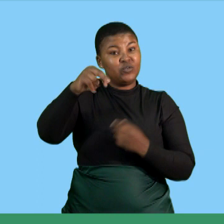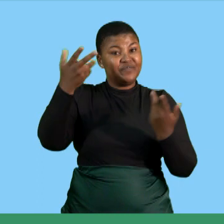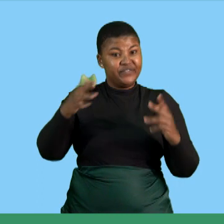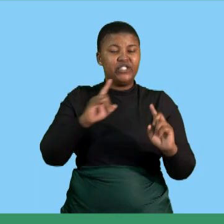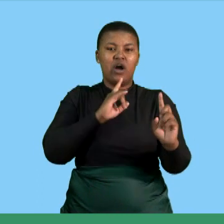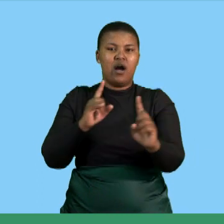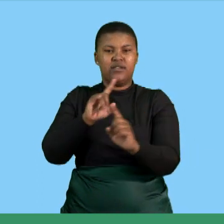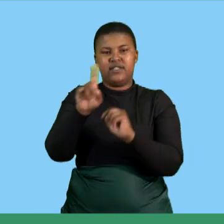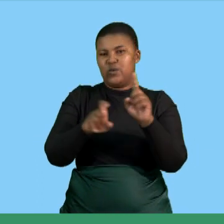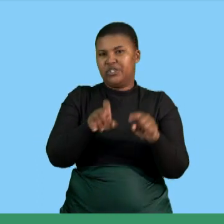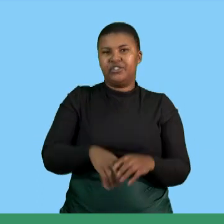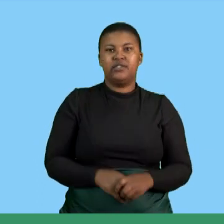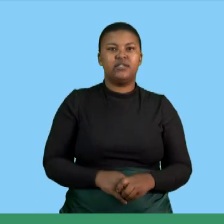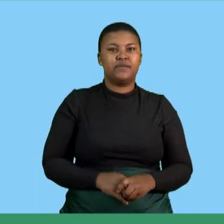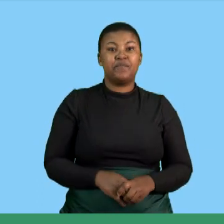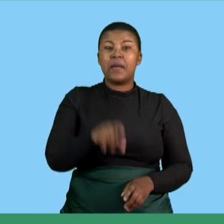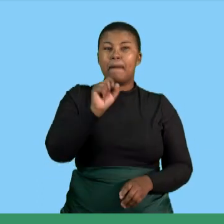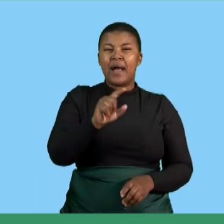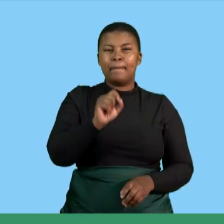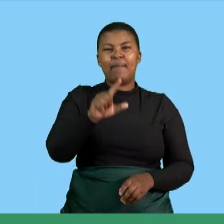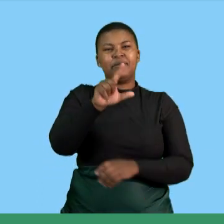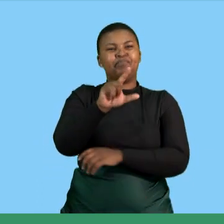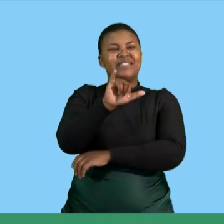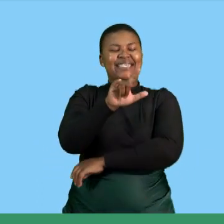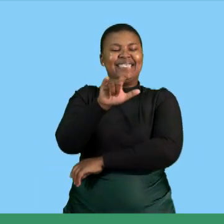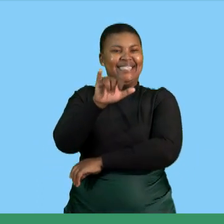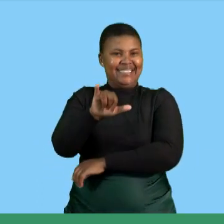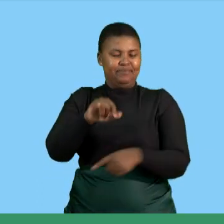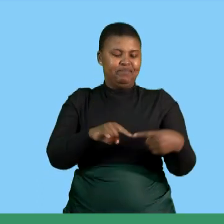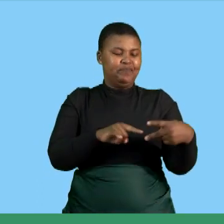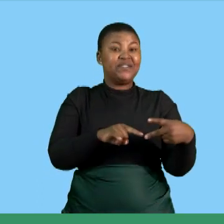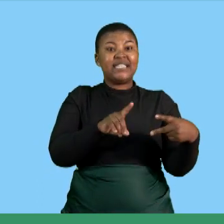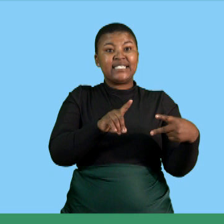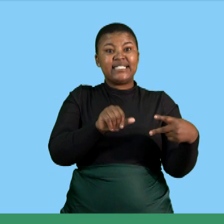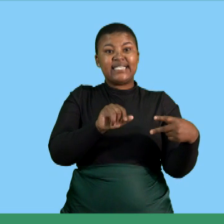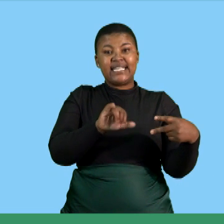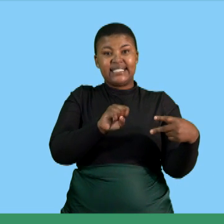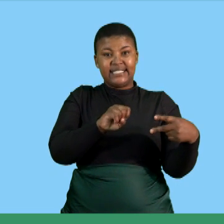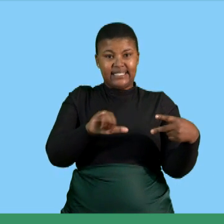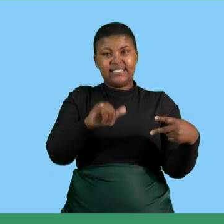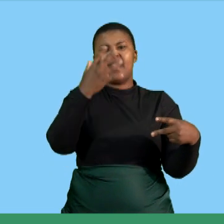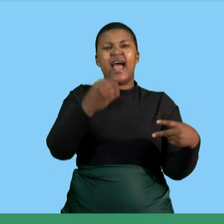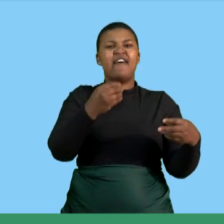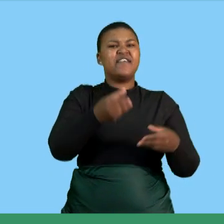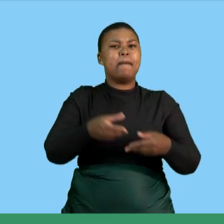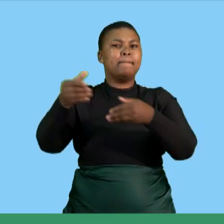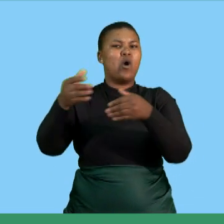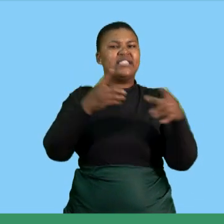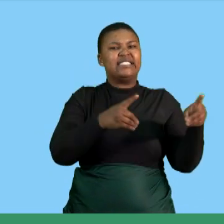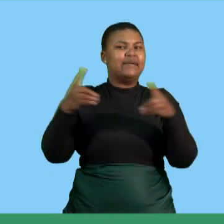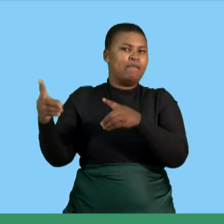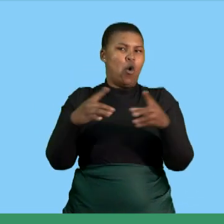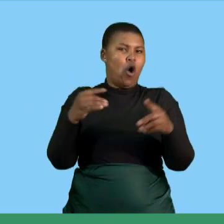that follow. So this is about Lily and Daisy Importers, or LDI. Lily and Daisy